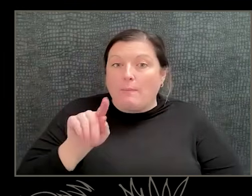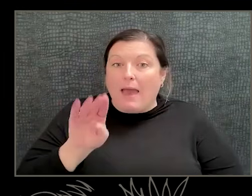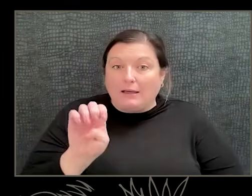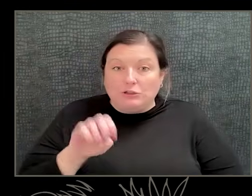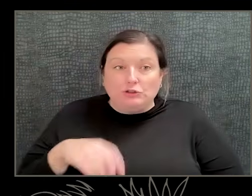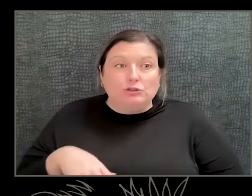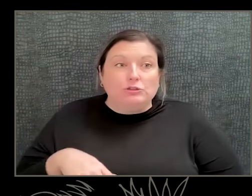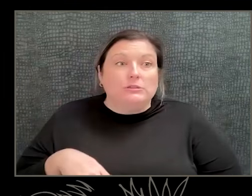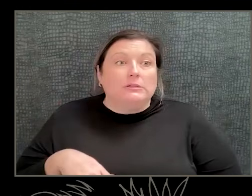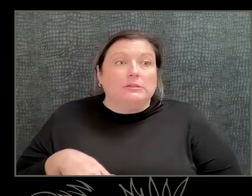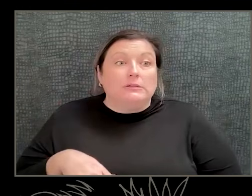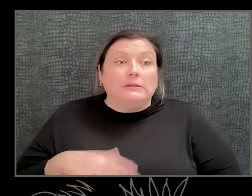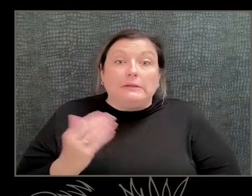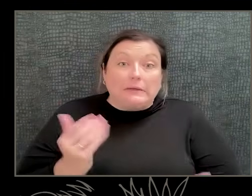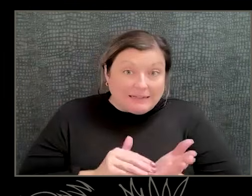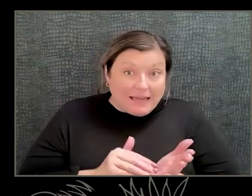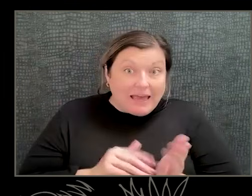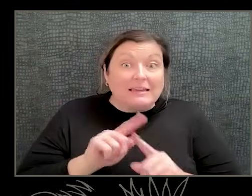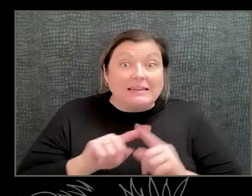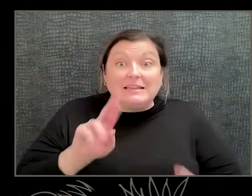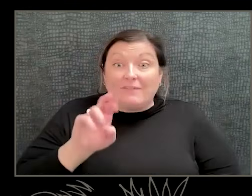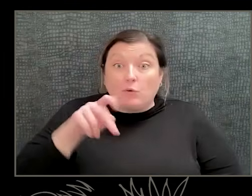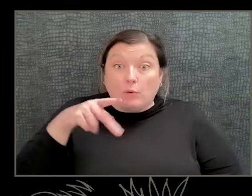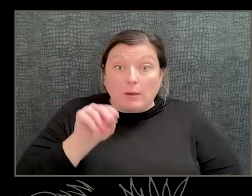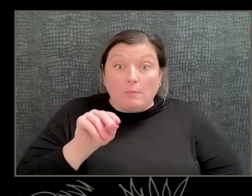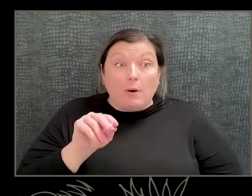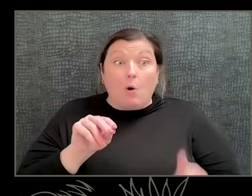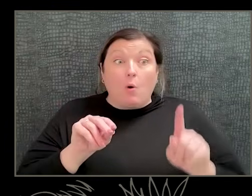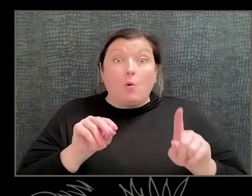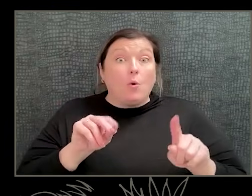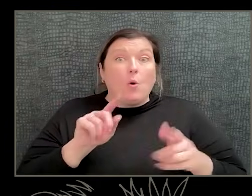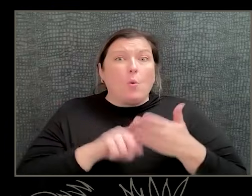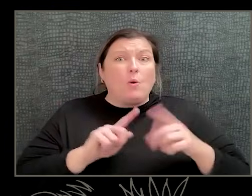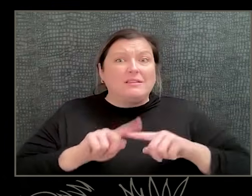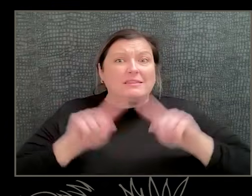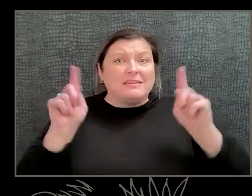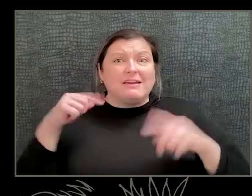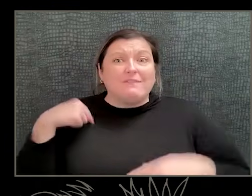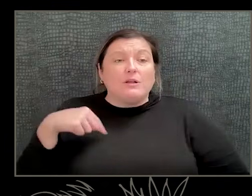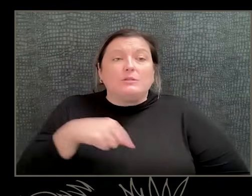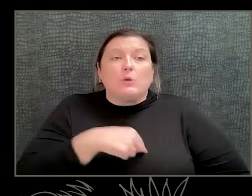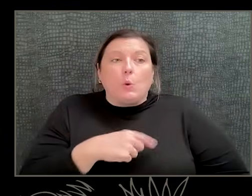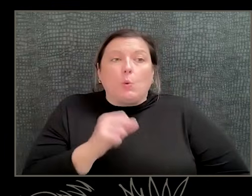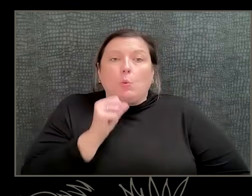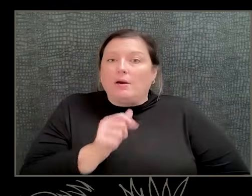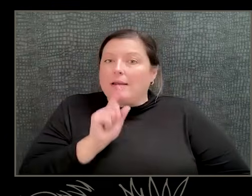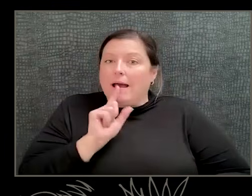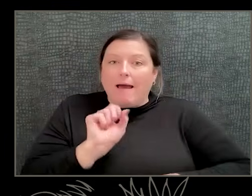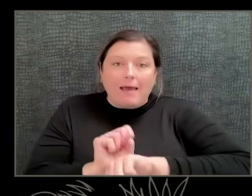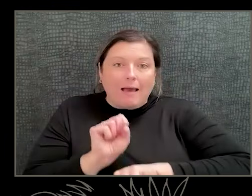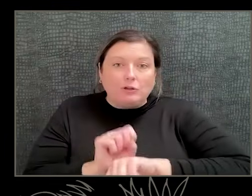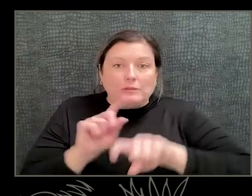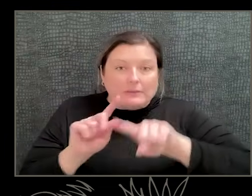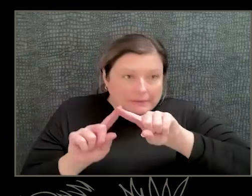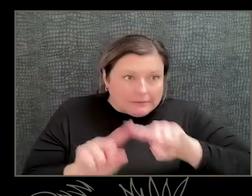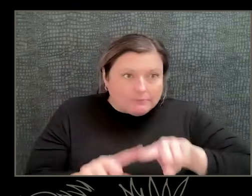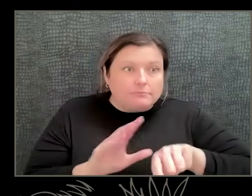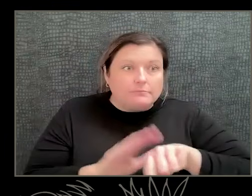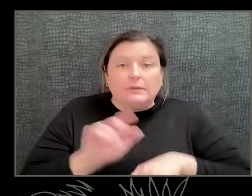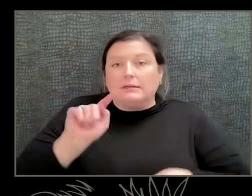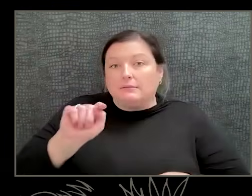So again, different repo. The only difference is we are not actually depending